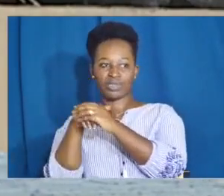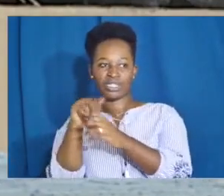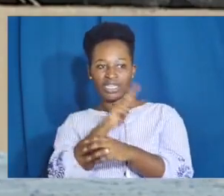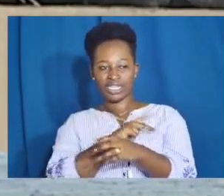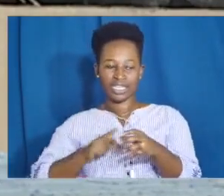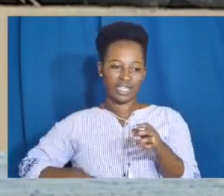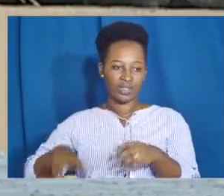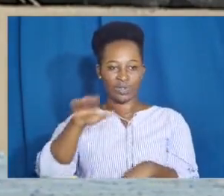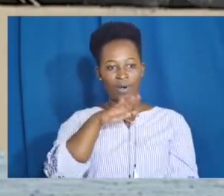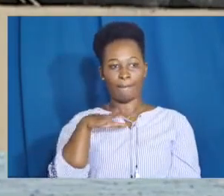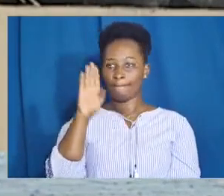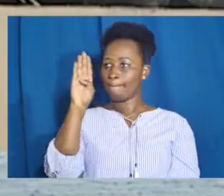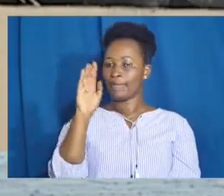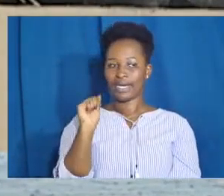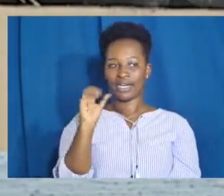kingdom bacteria.